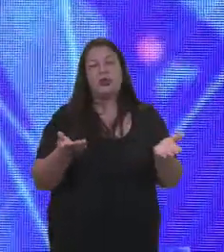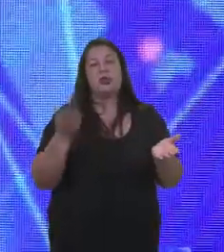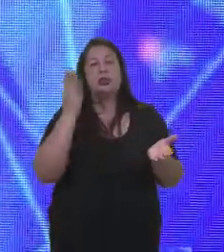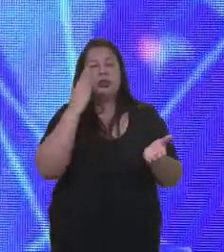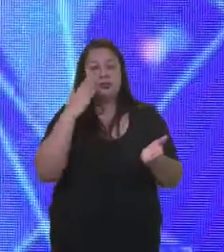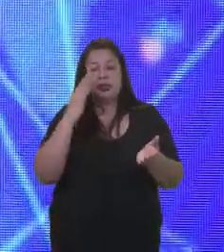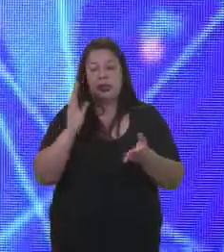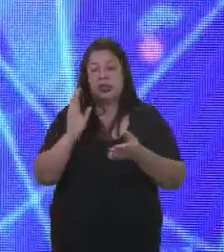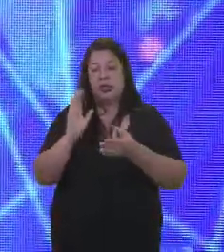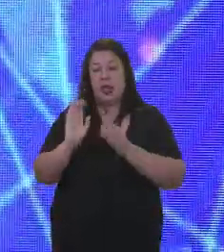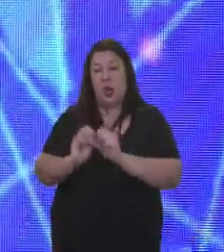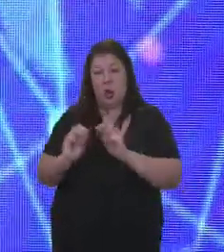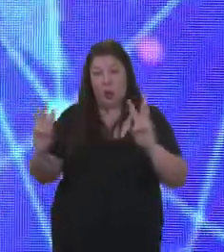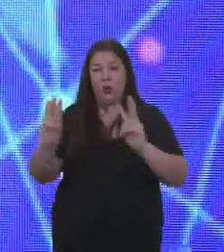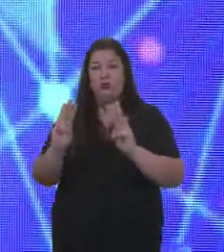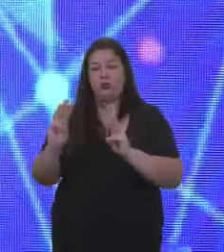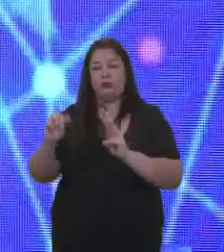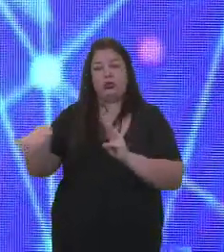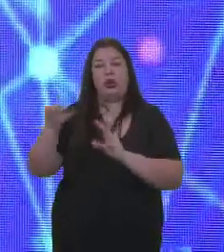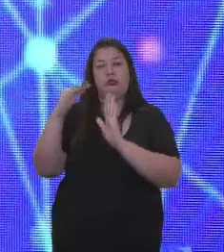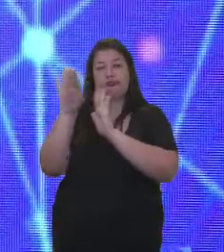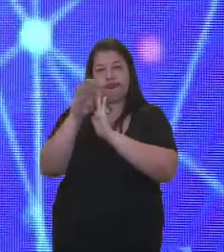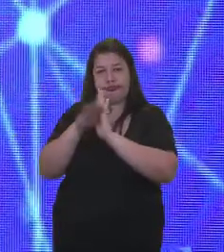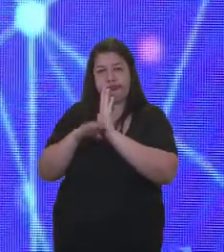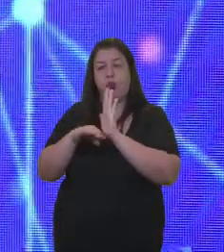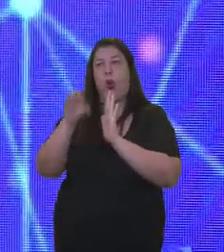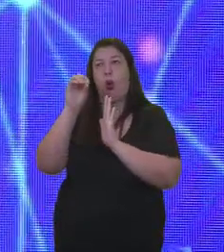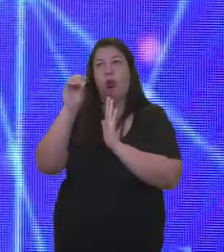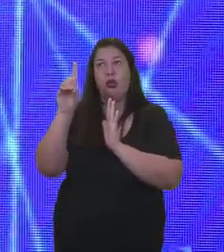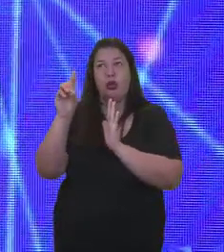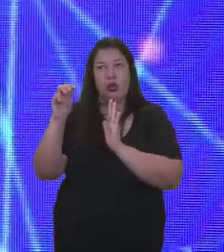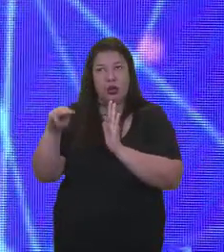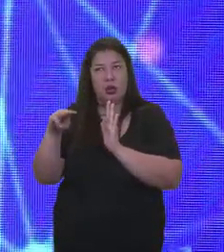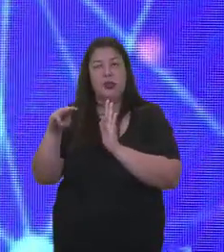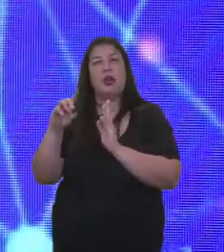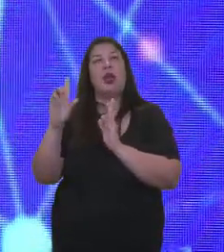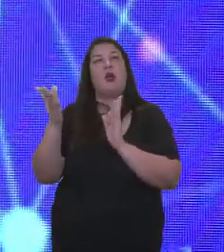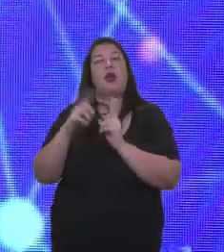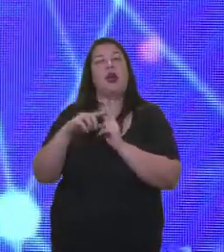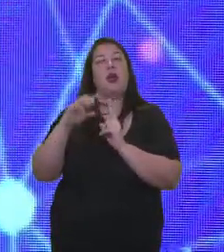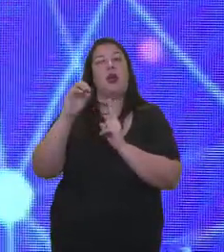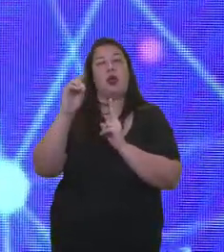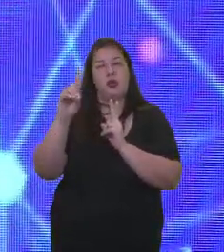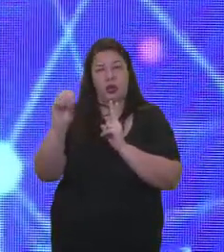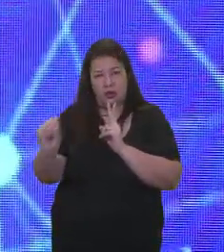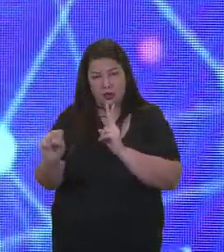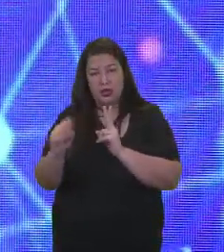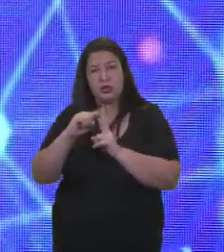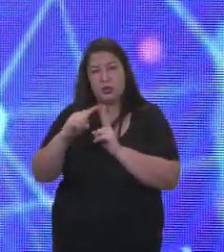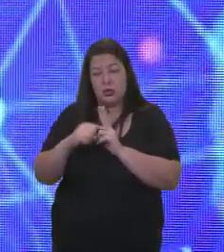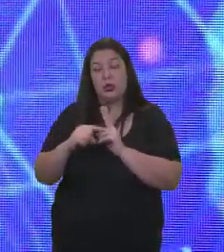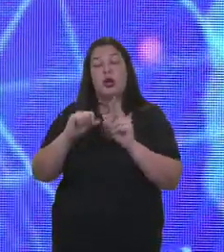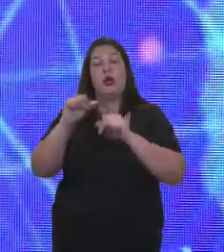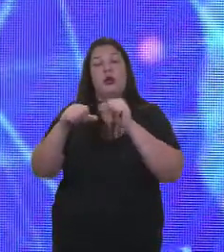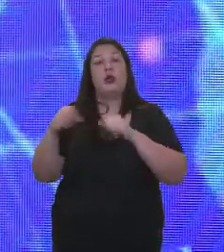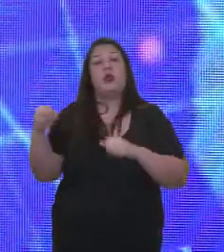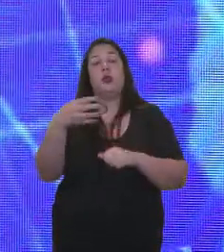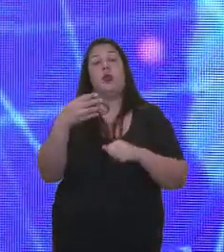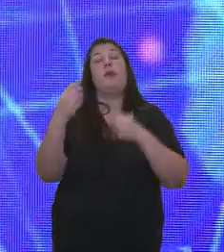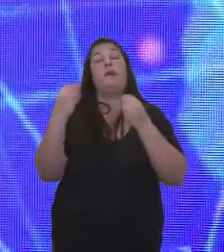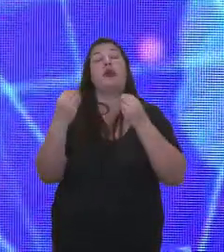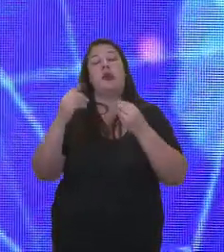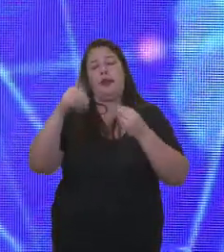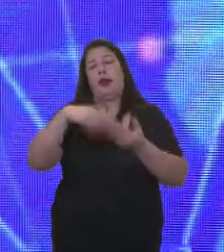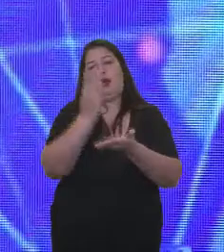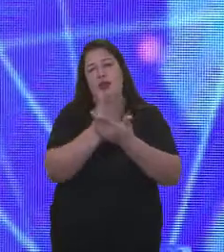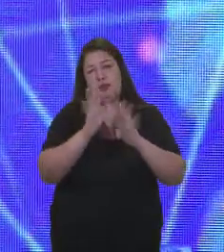the sustainable development by UN was updated for OGS, and they were updated for